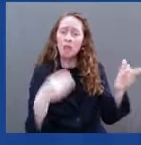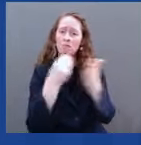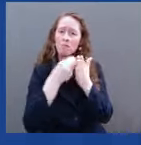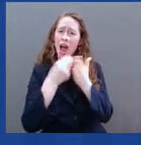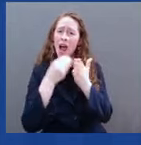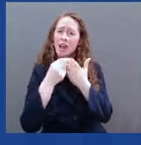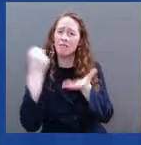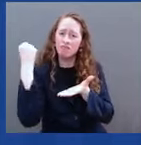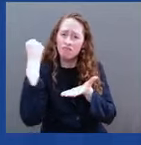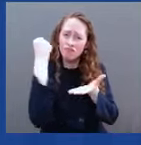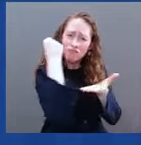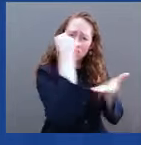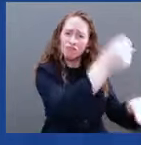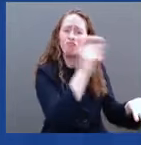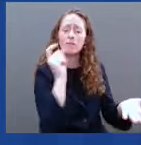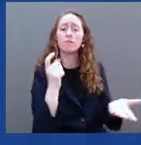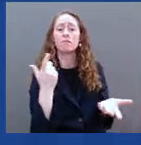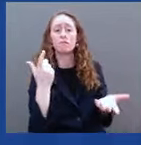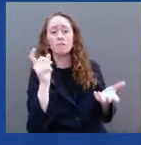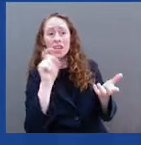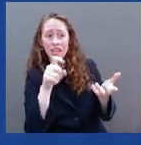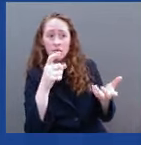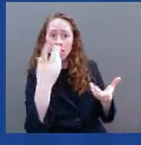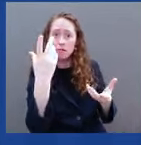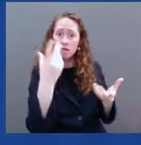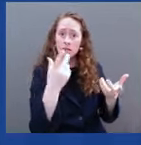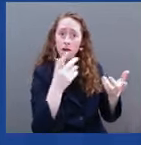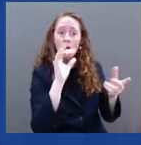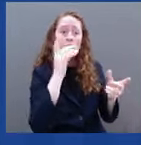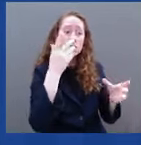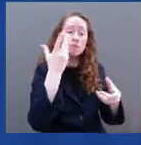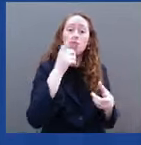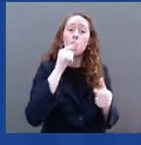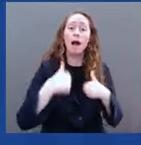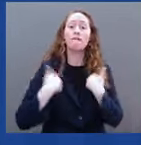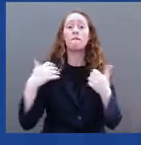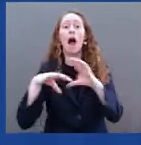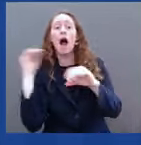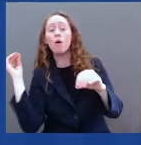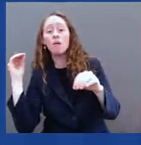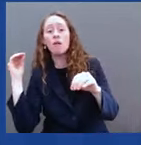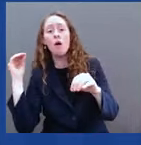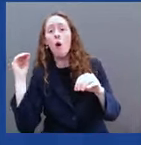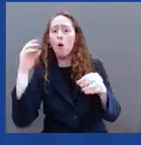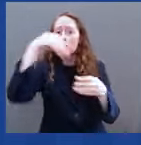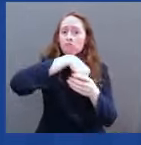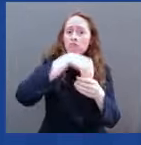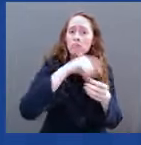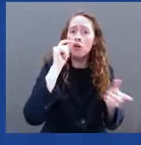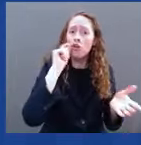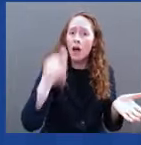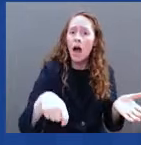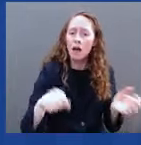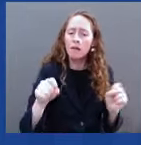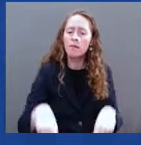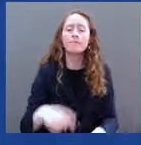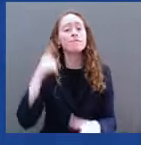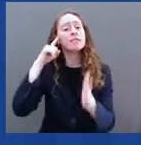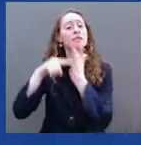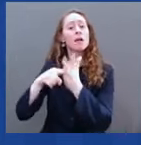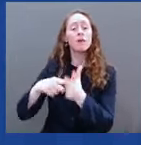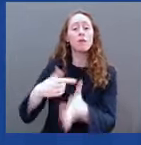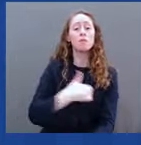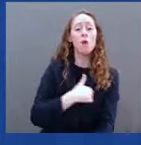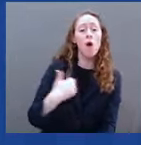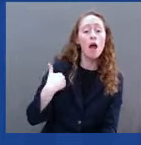For example, this is not something that Poland or Romania or Germany should carry on their own. This is